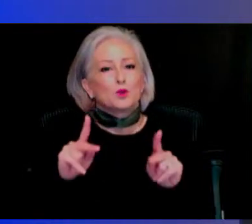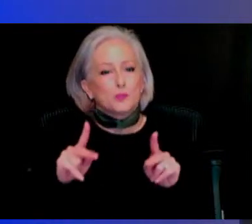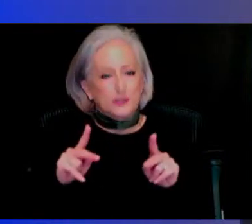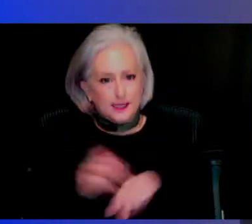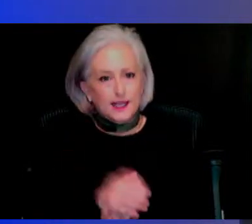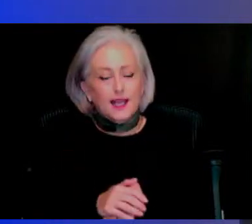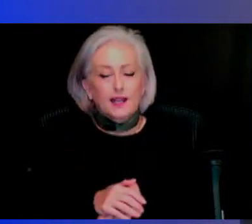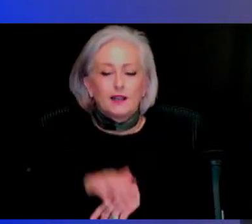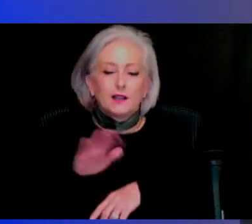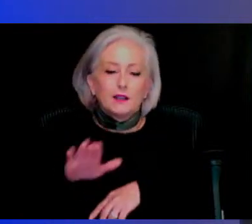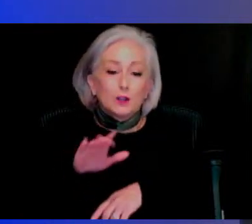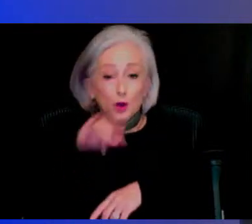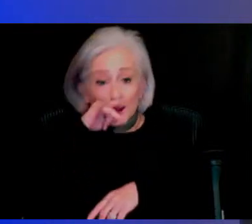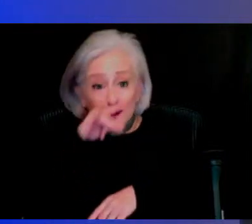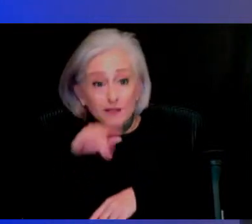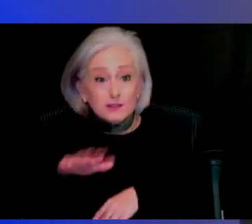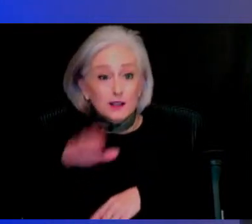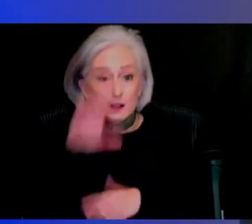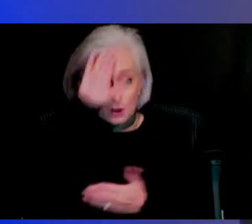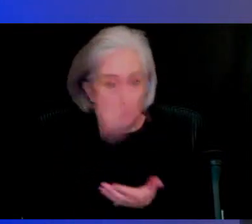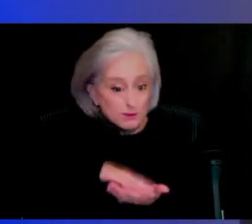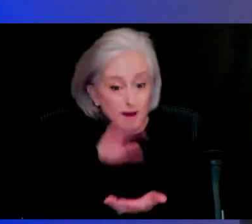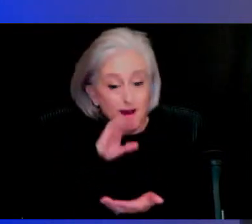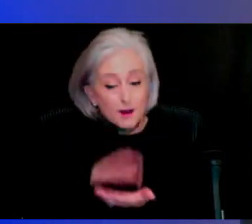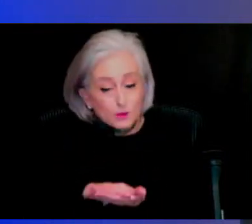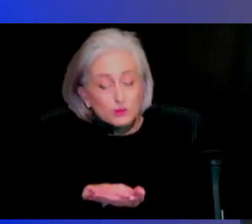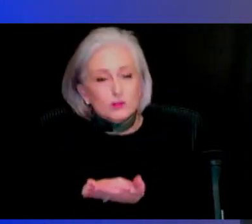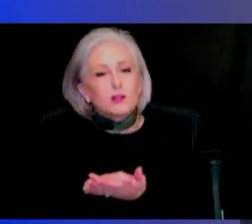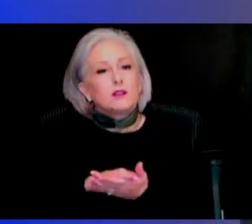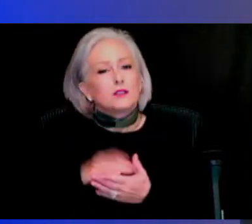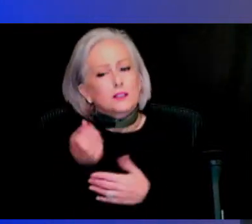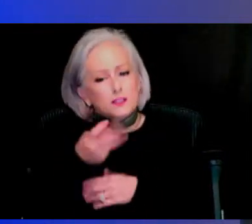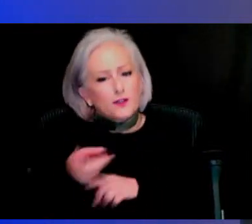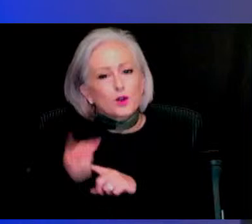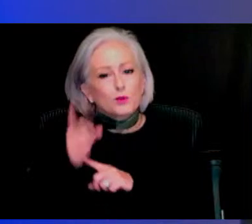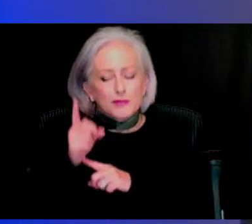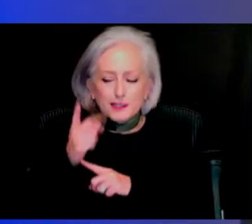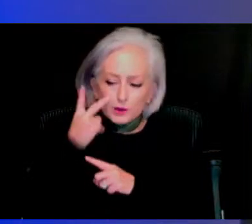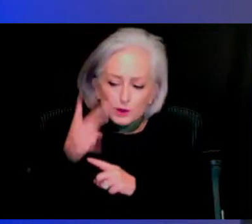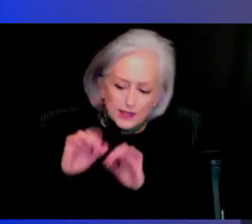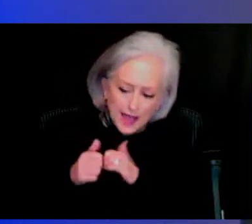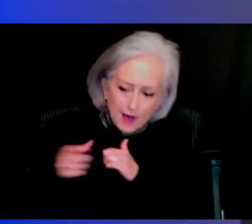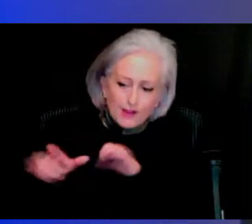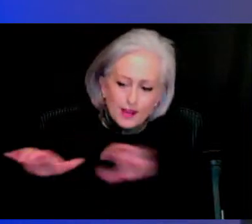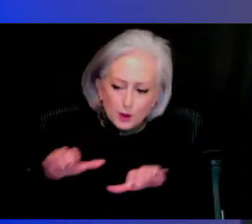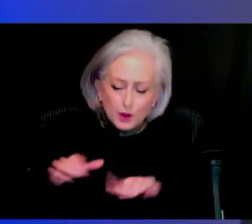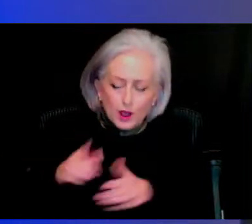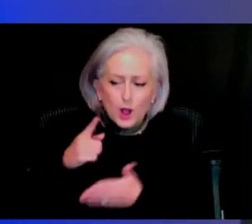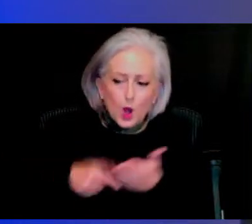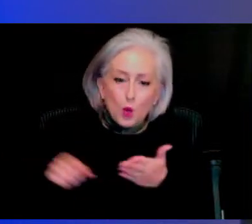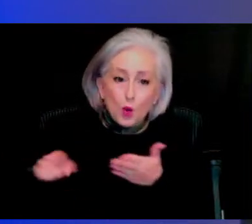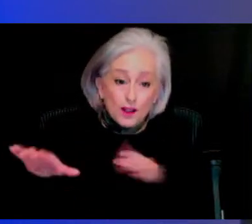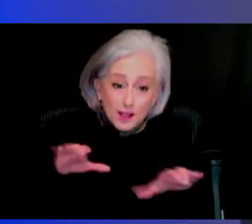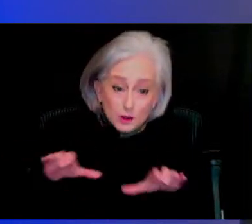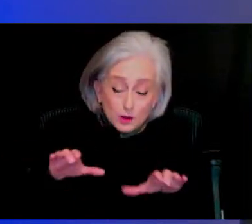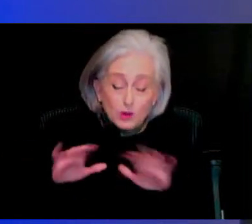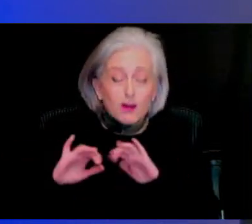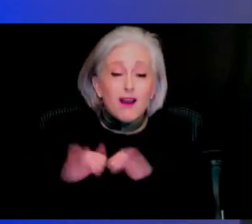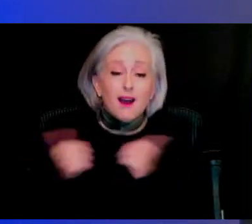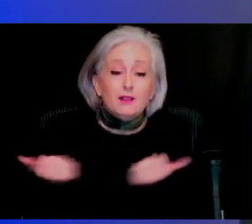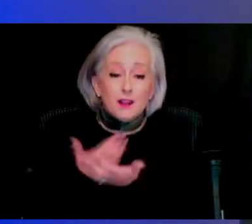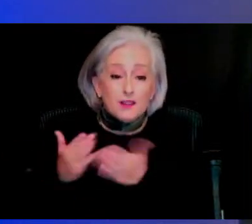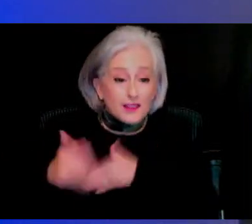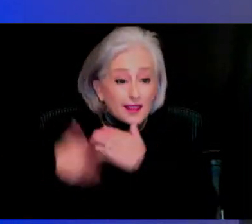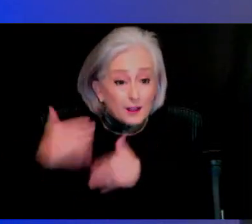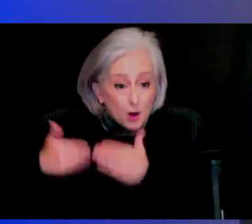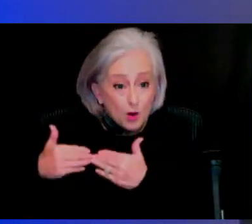care about to take a few moments and ask them how they're doing and what they're doing and how things are going makes a difference in